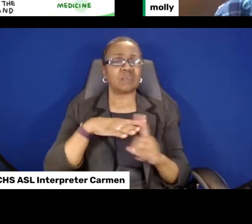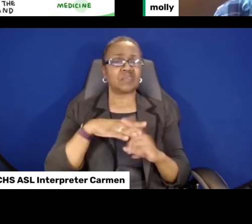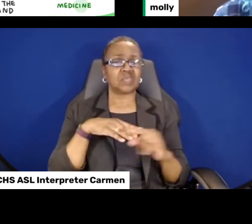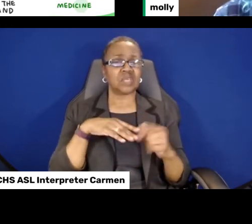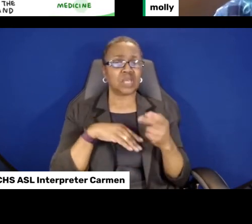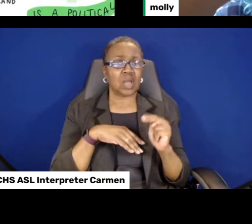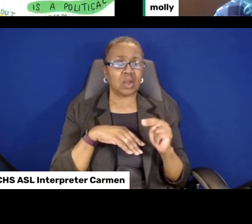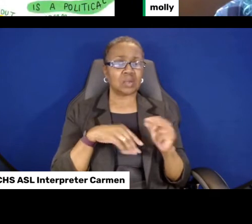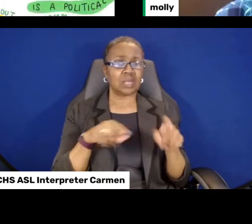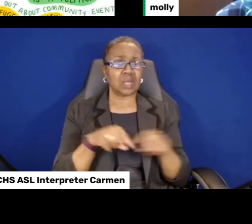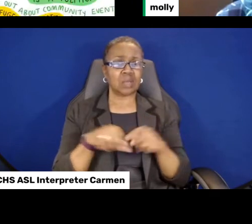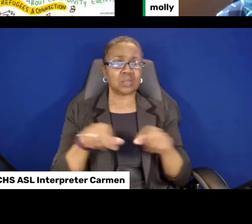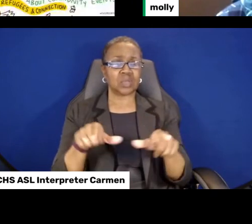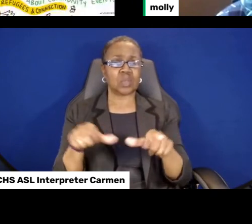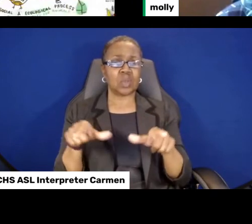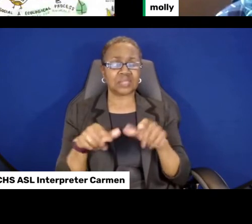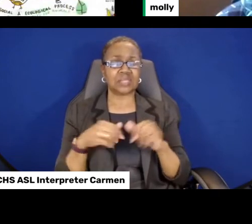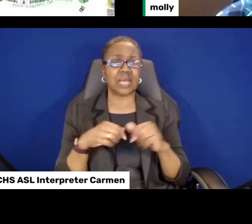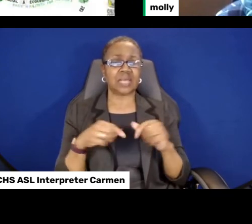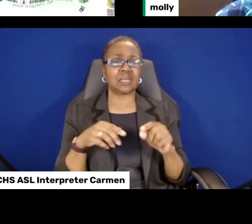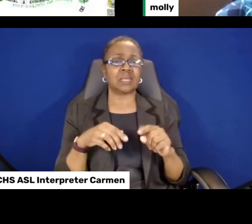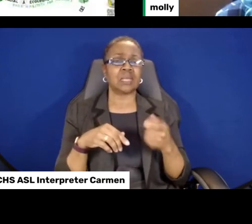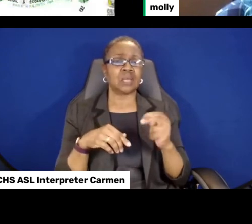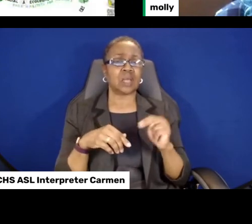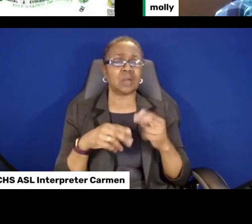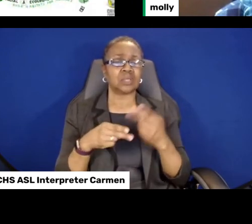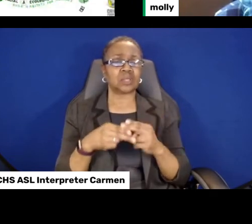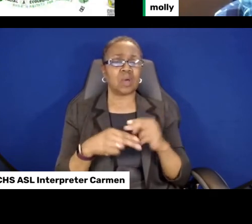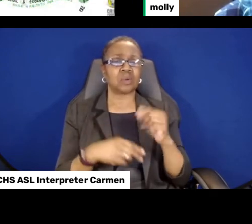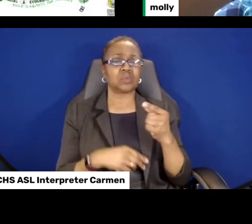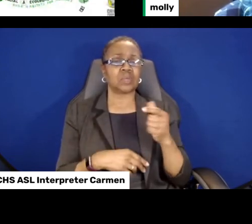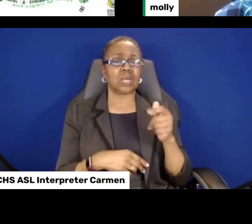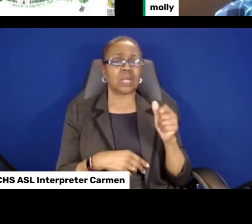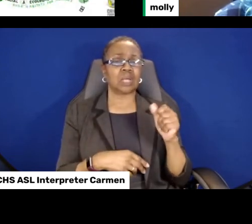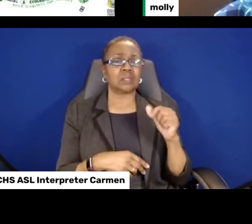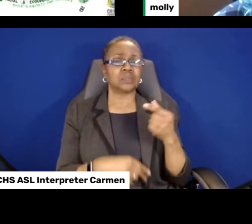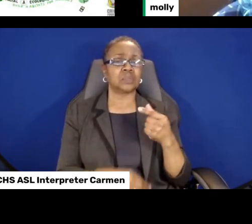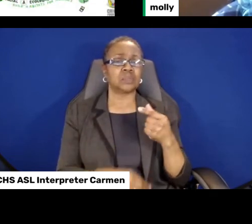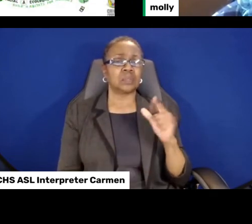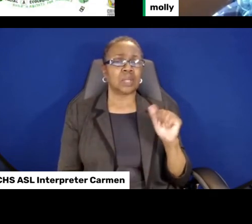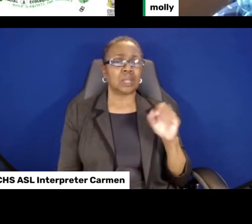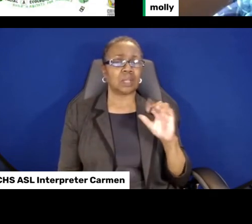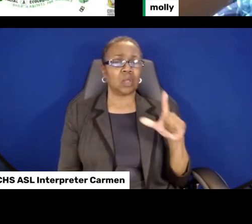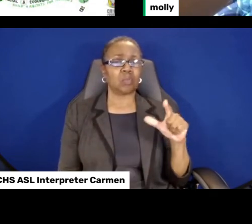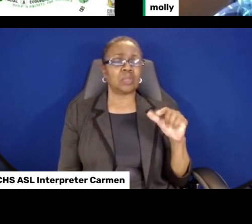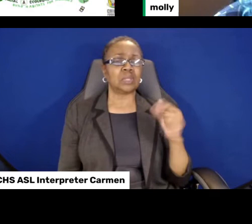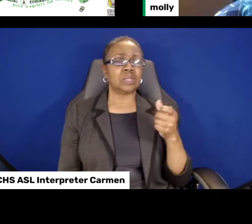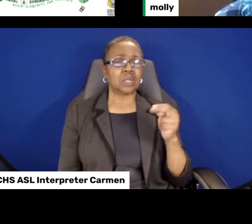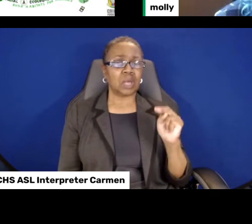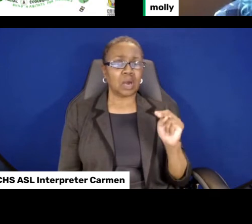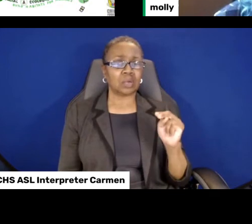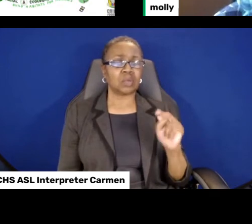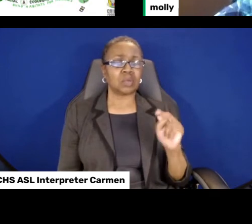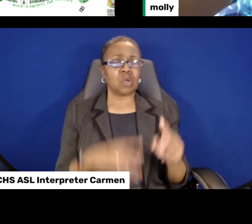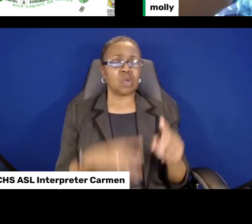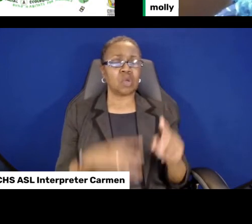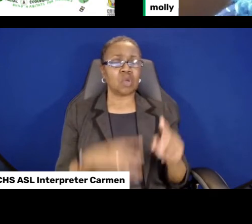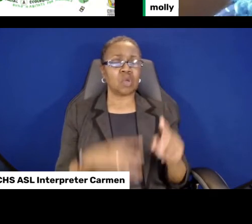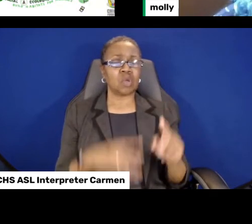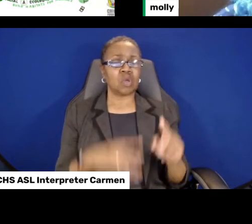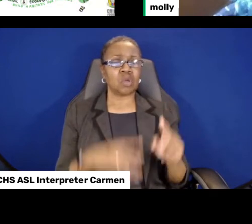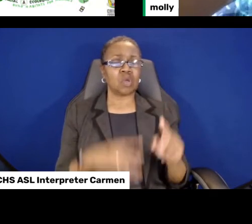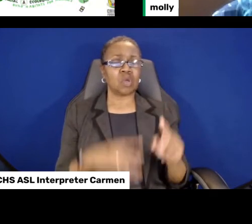So that garden is called Global Garden Refugee Training Farm, and it's at Lawrence